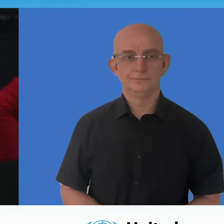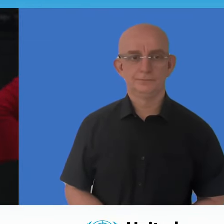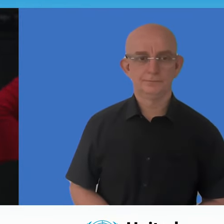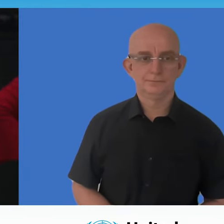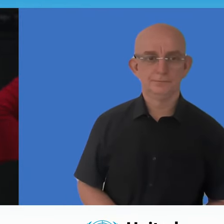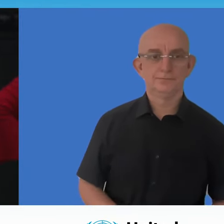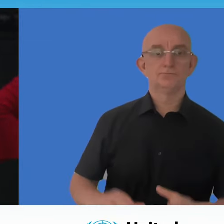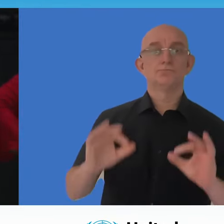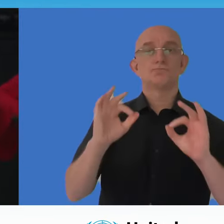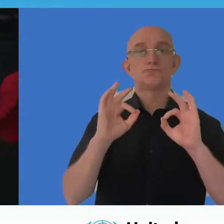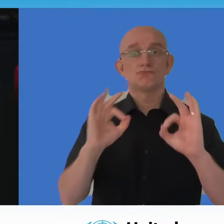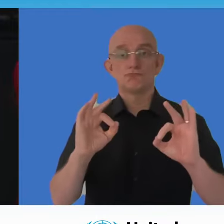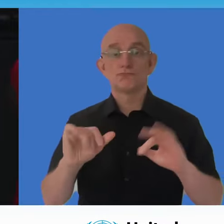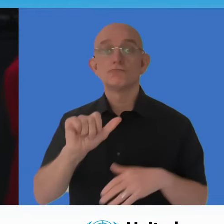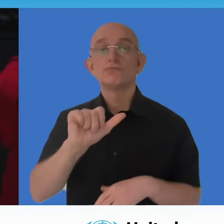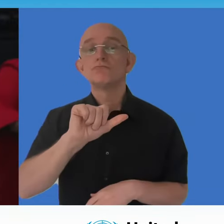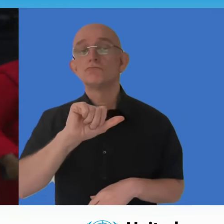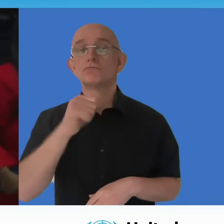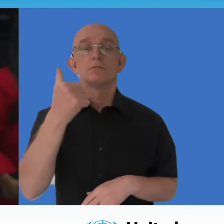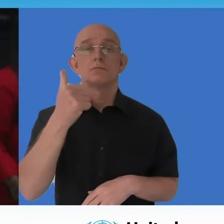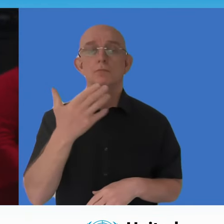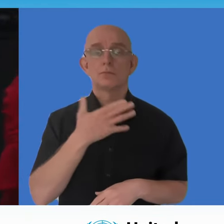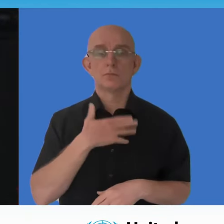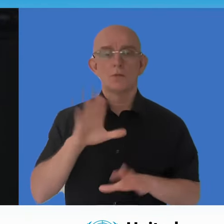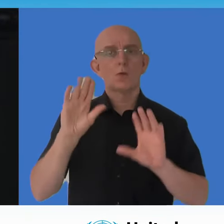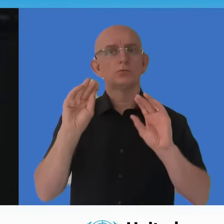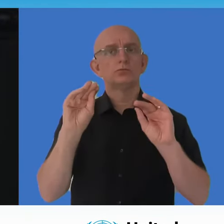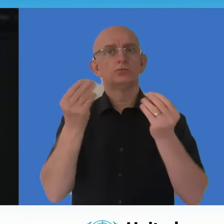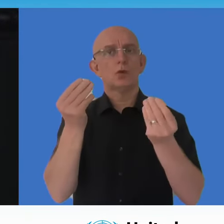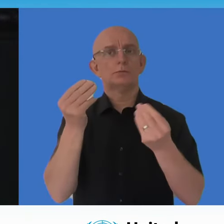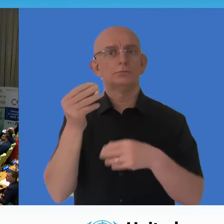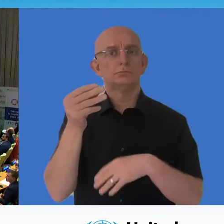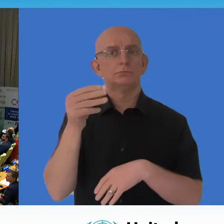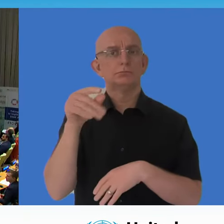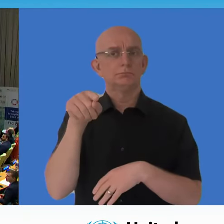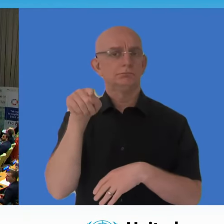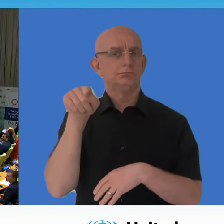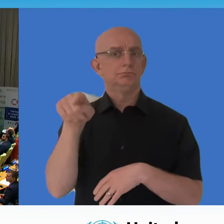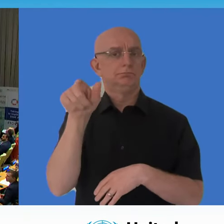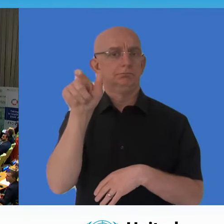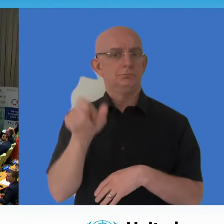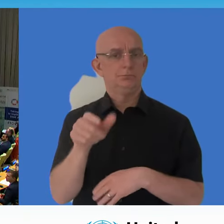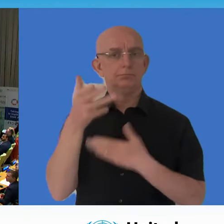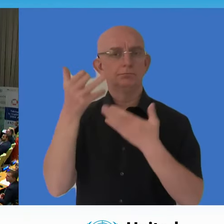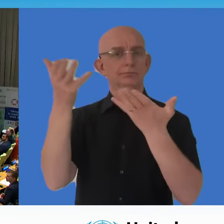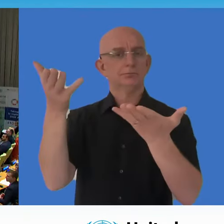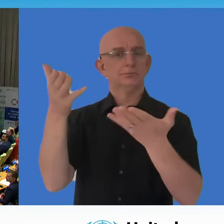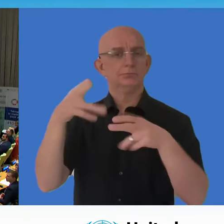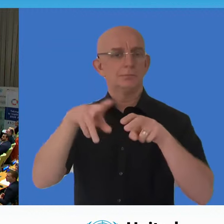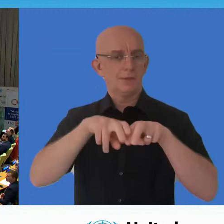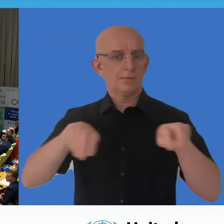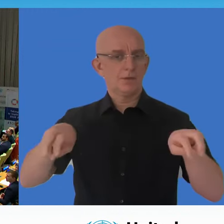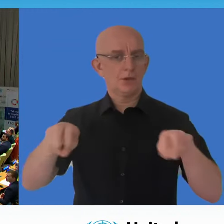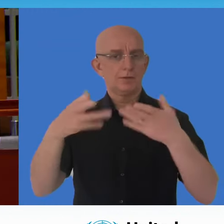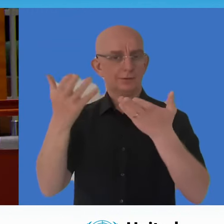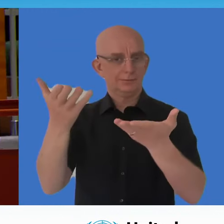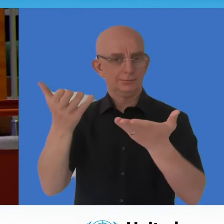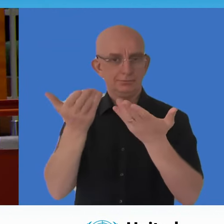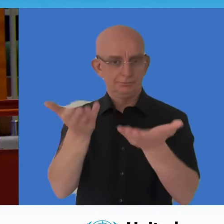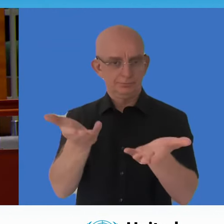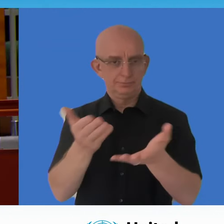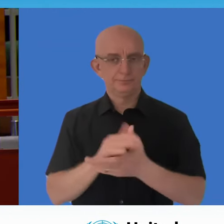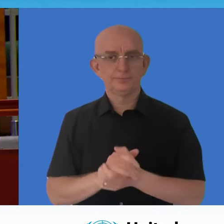ahead. Hi, everyone. I'm really honored to be here. And I just want to say that as we discuss achieving